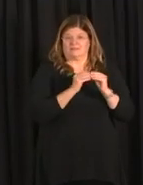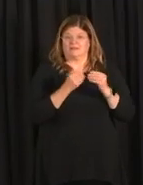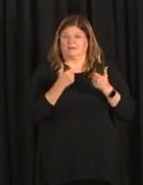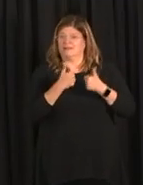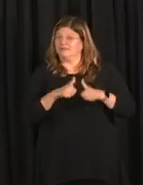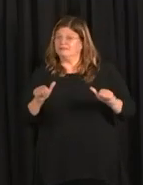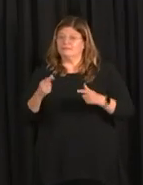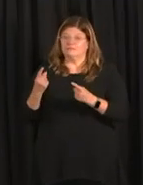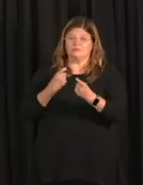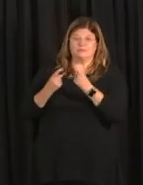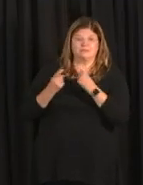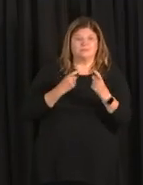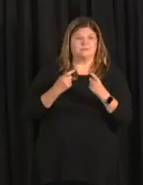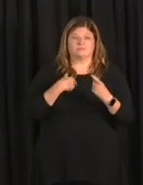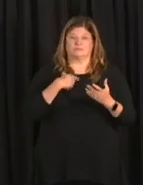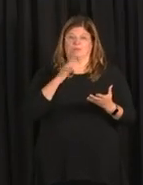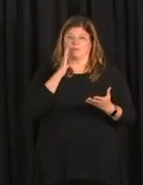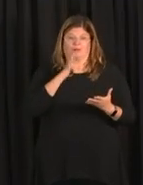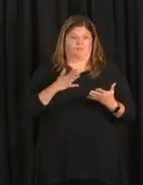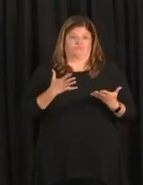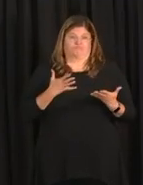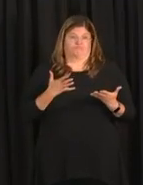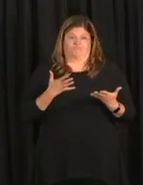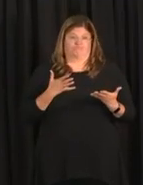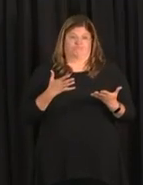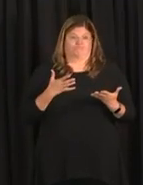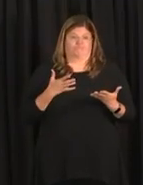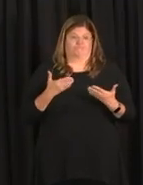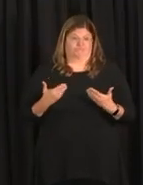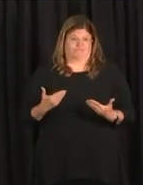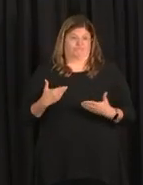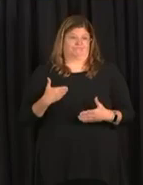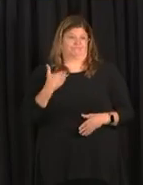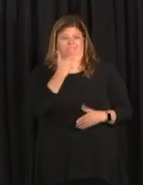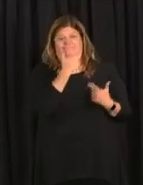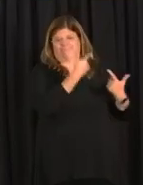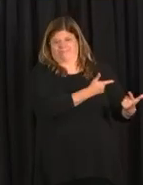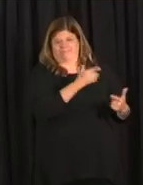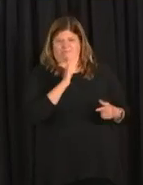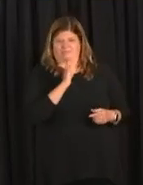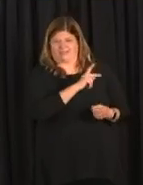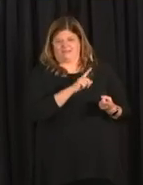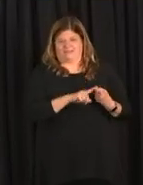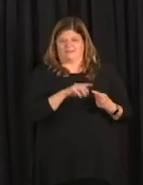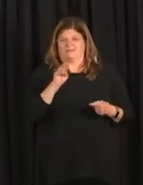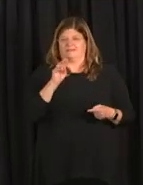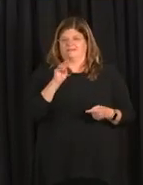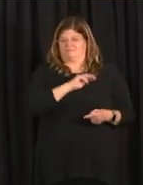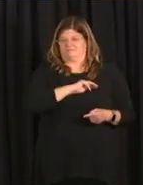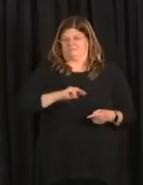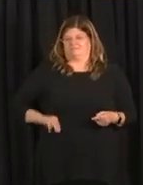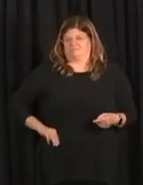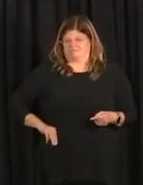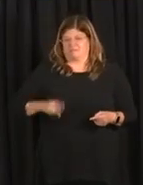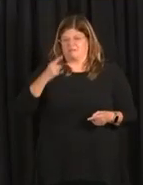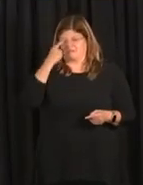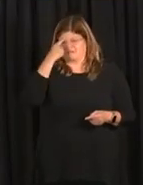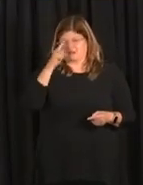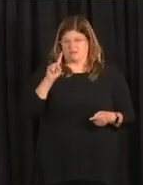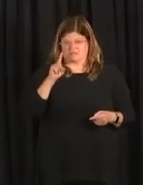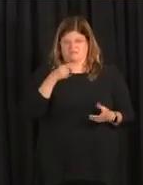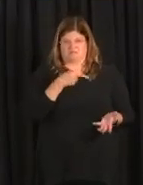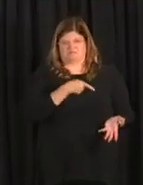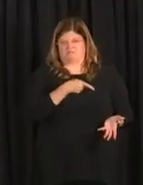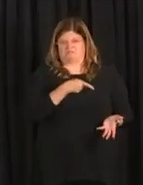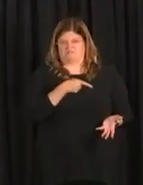any, and then turn it back to the mayor to proceed with her press conference. I figure that this is easier on the press. You don't have to come over to the